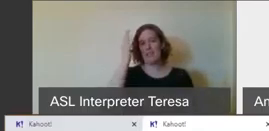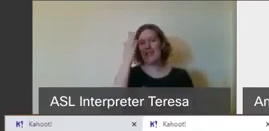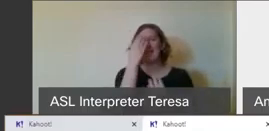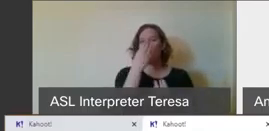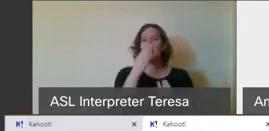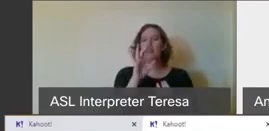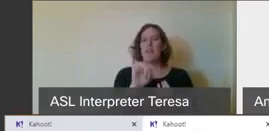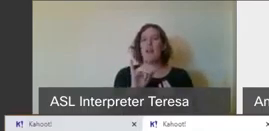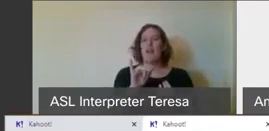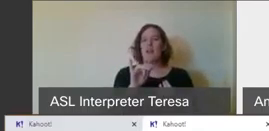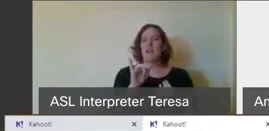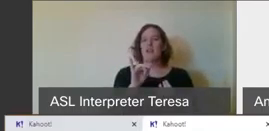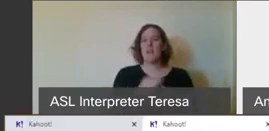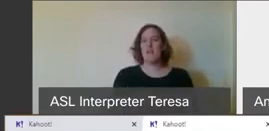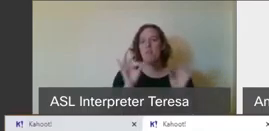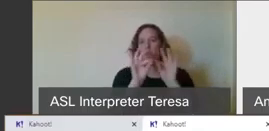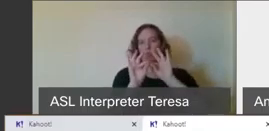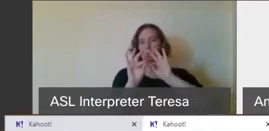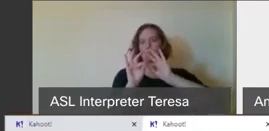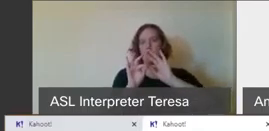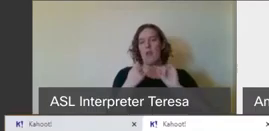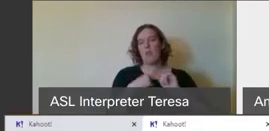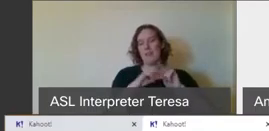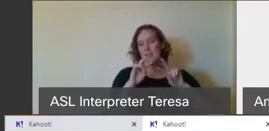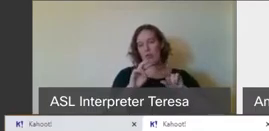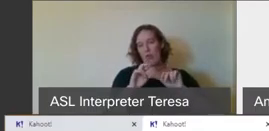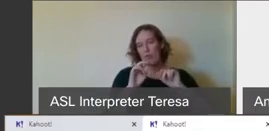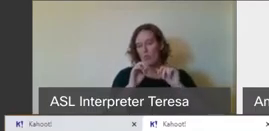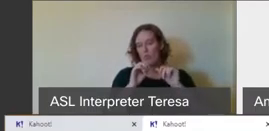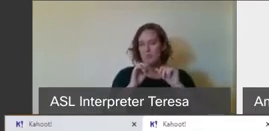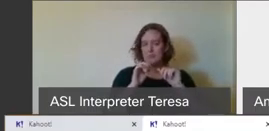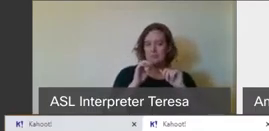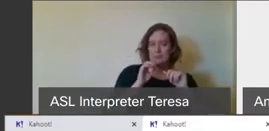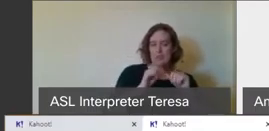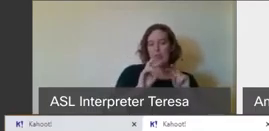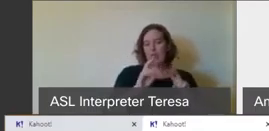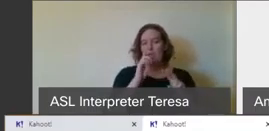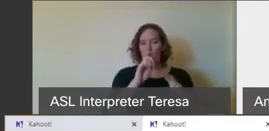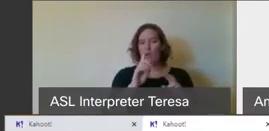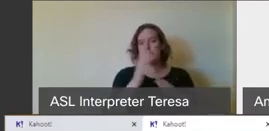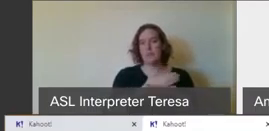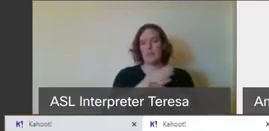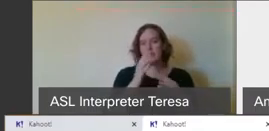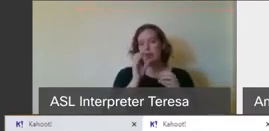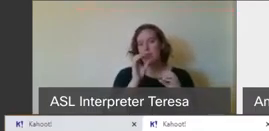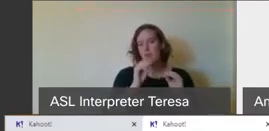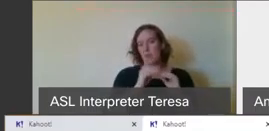that's meaningful, and we continue to look forward to opportunities to share information in real time that make a difference. So perfect.